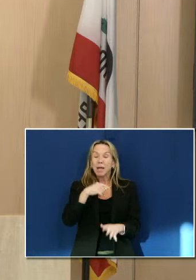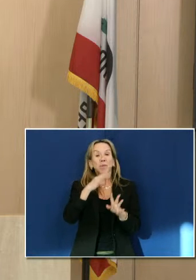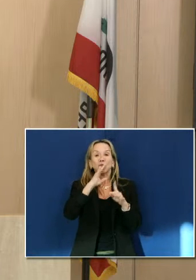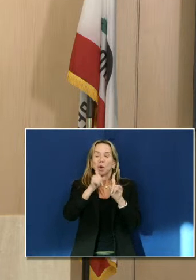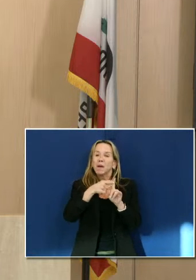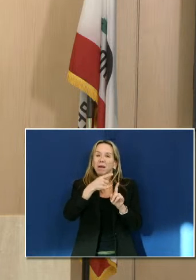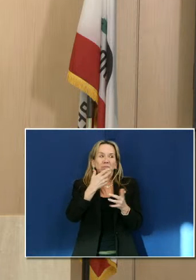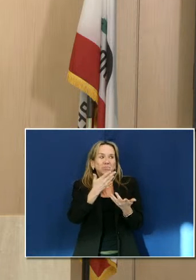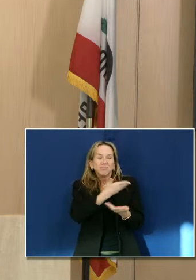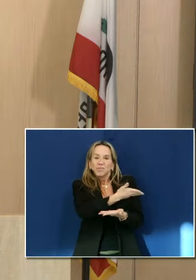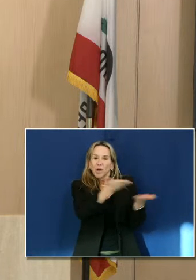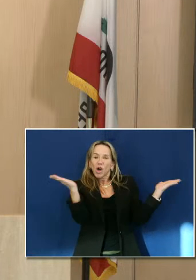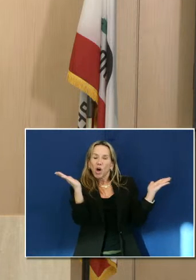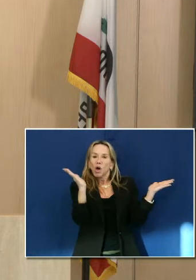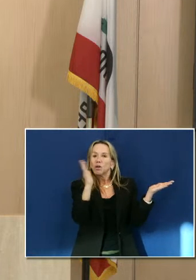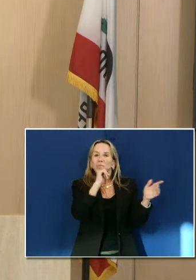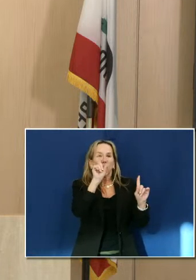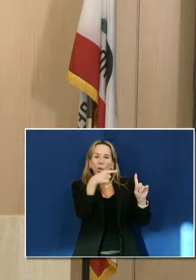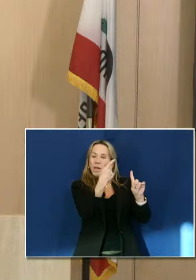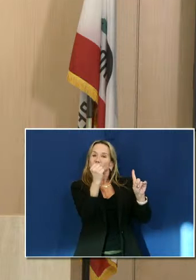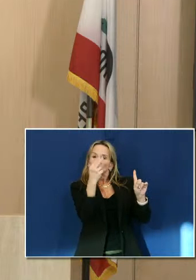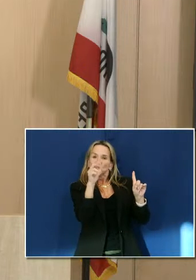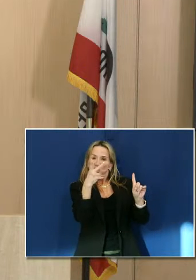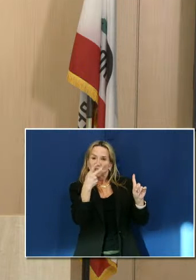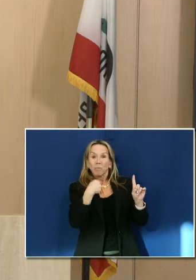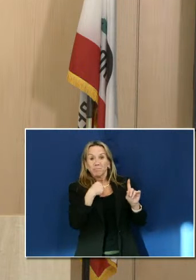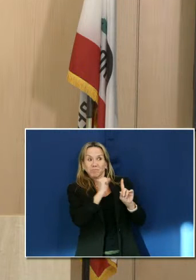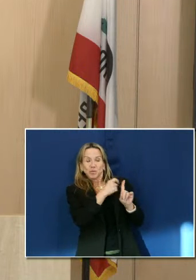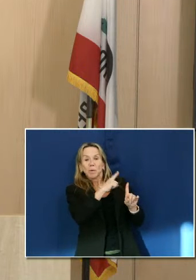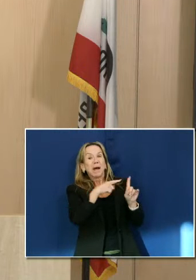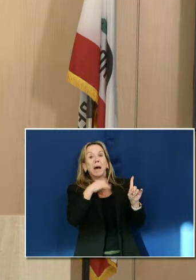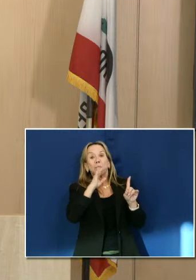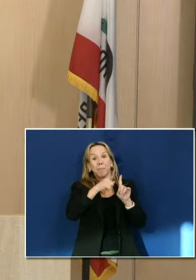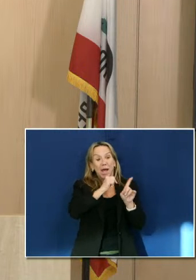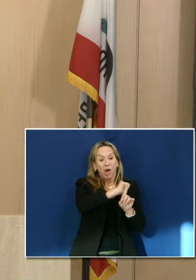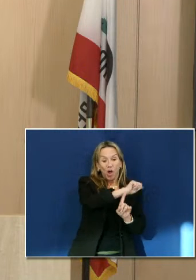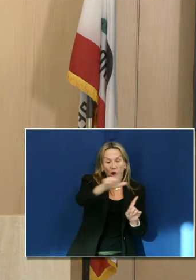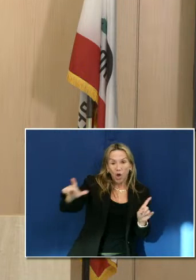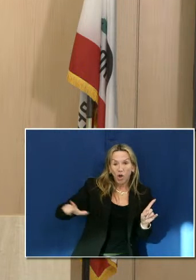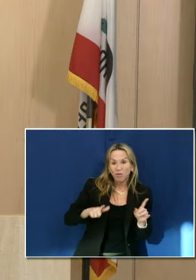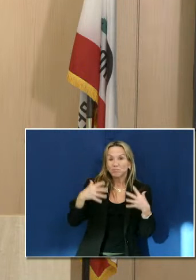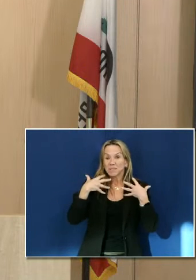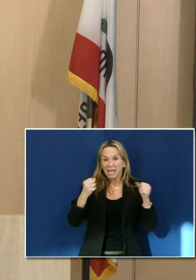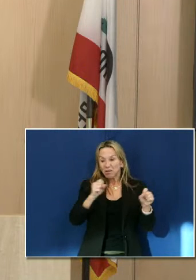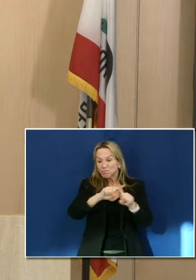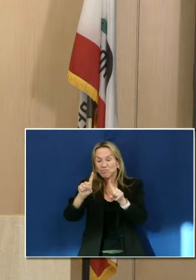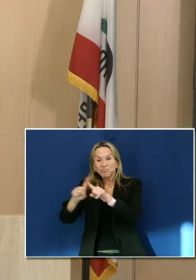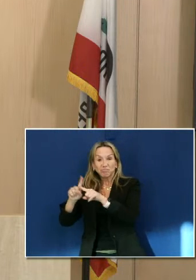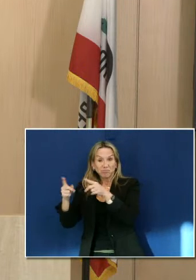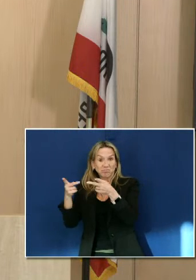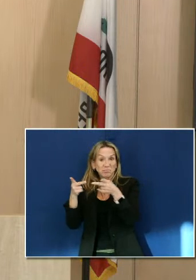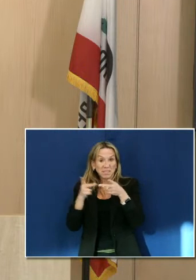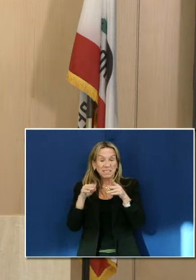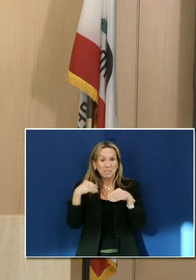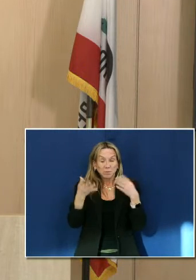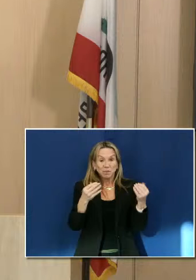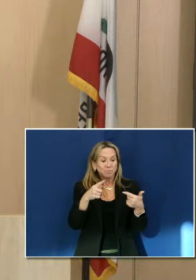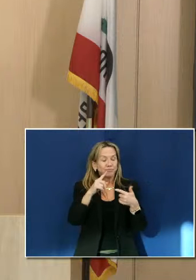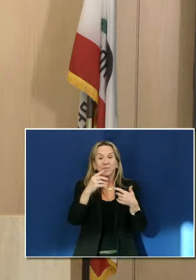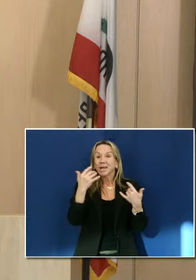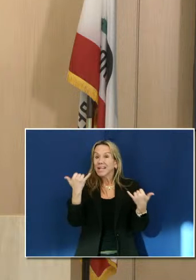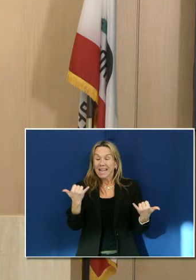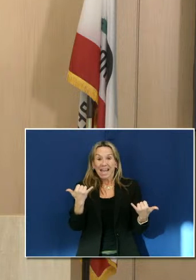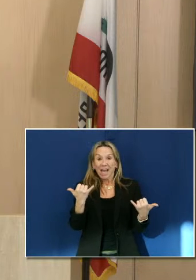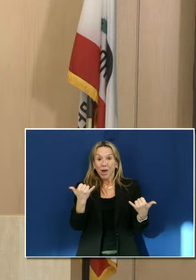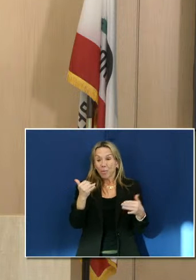healthcare providers, not just Sharp Healthcare, but all of our wonderful healthcare providers. The crossroads that we were